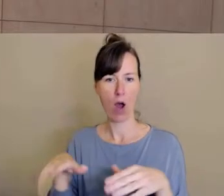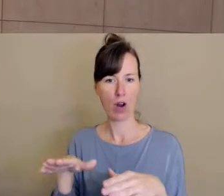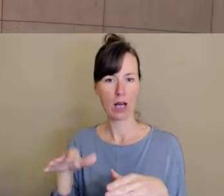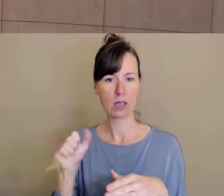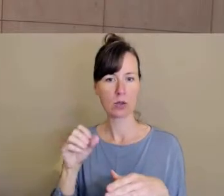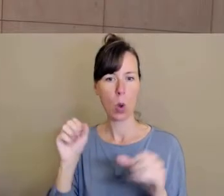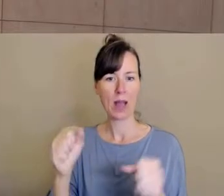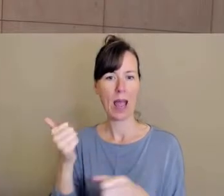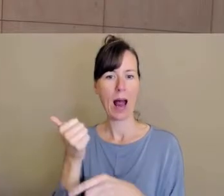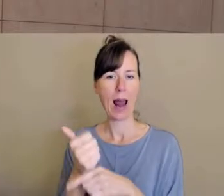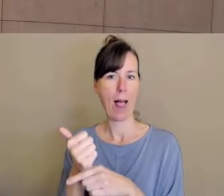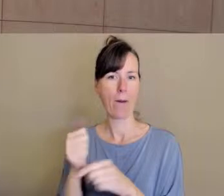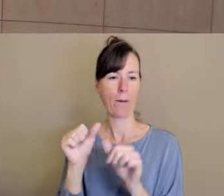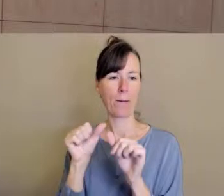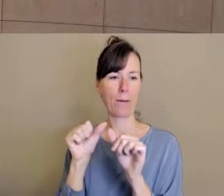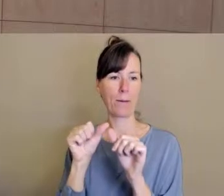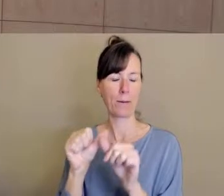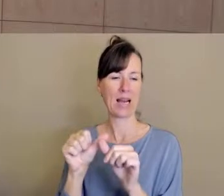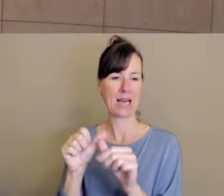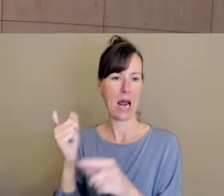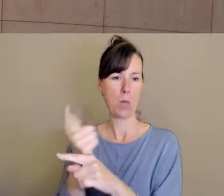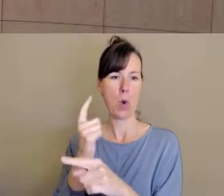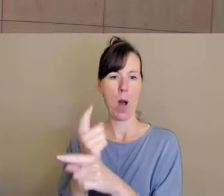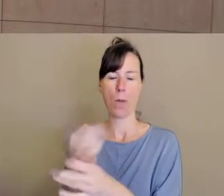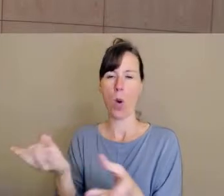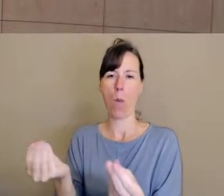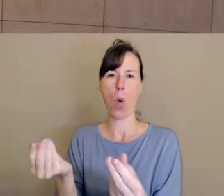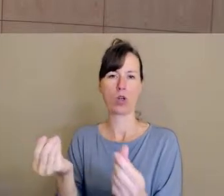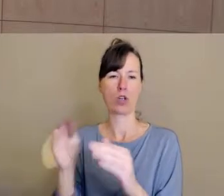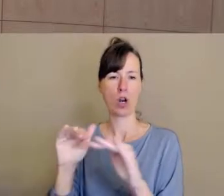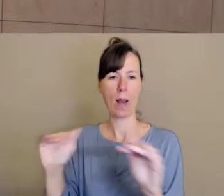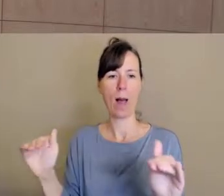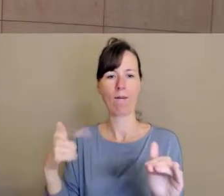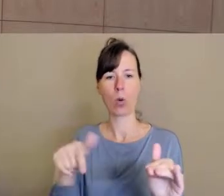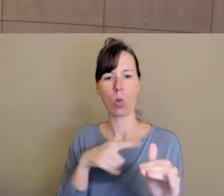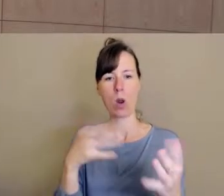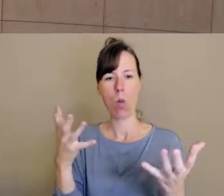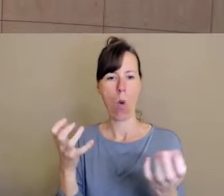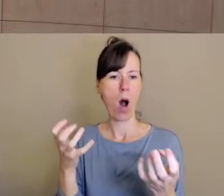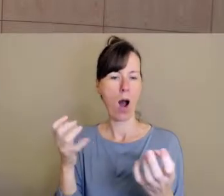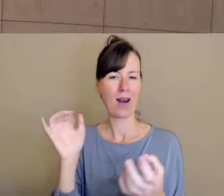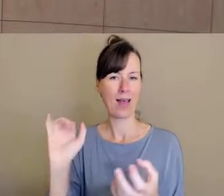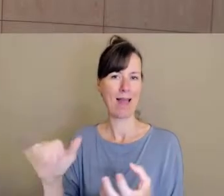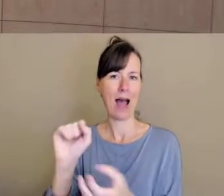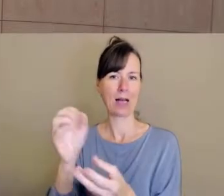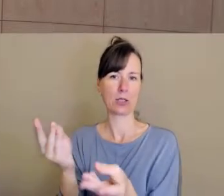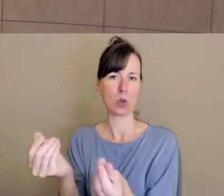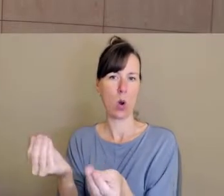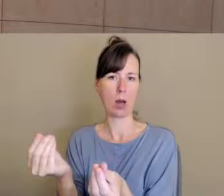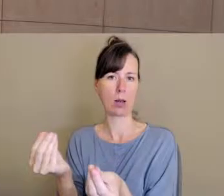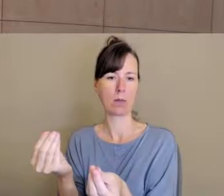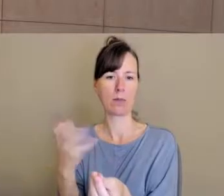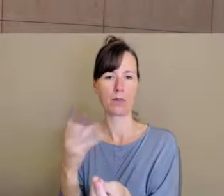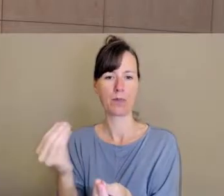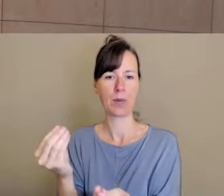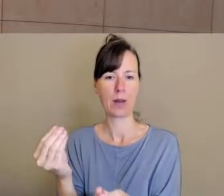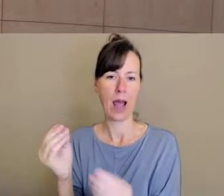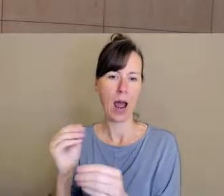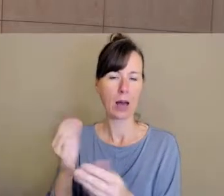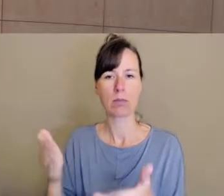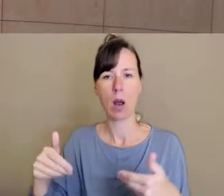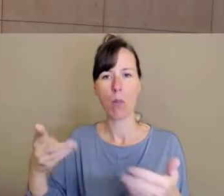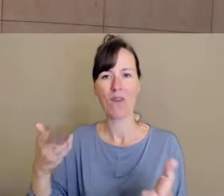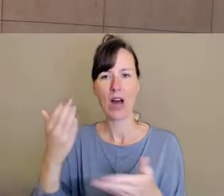some of the proper moisture level we want in that soil, and obviously provide shade and other things like